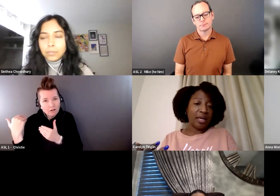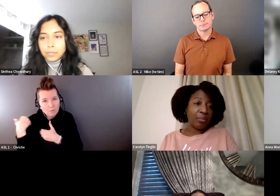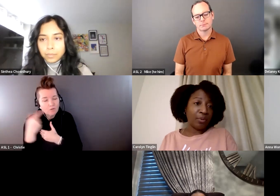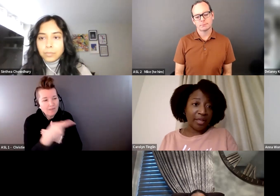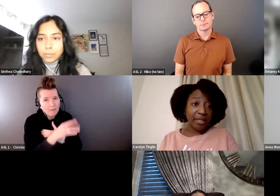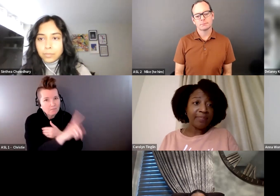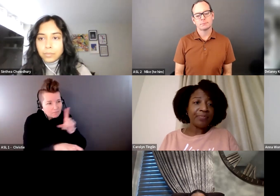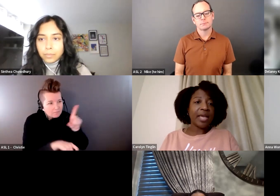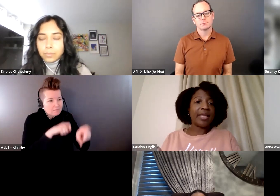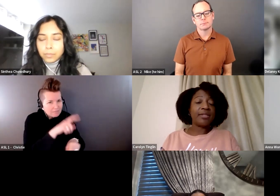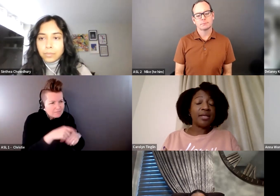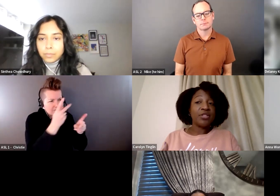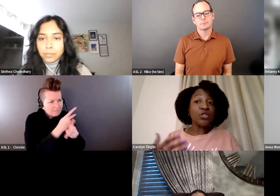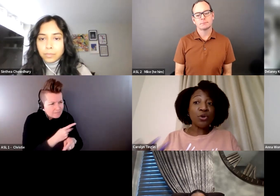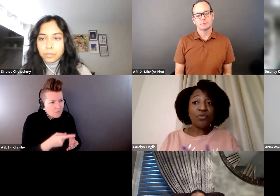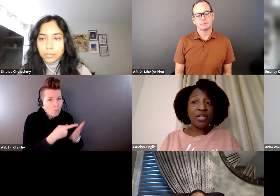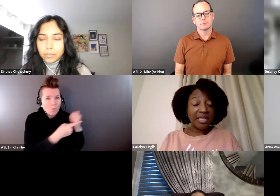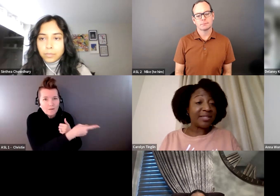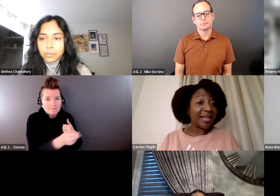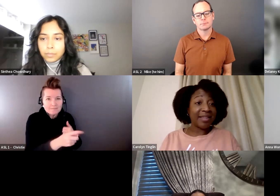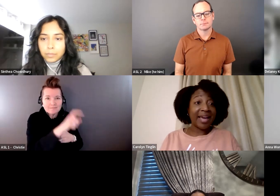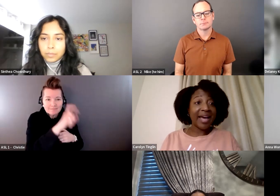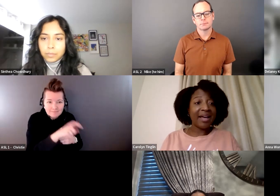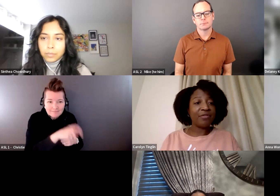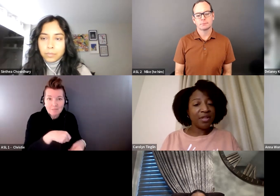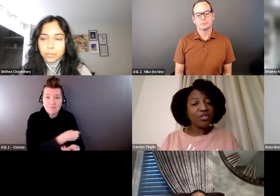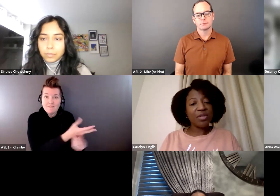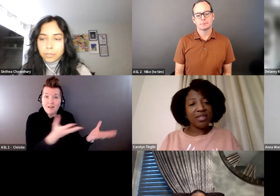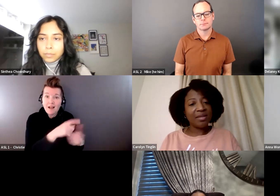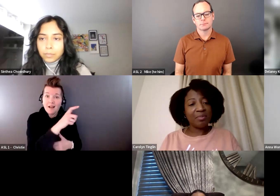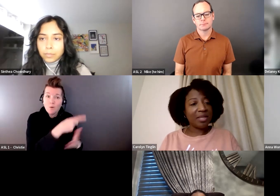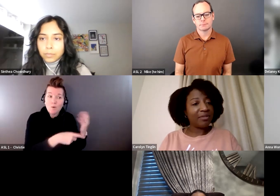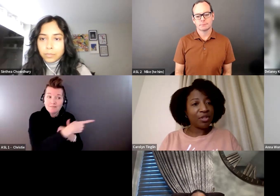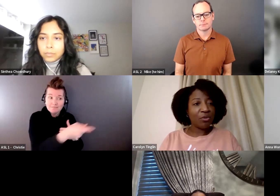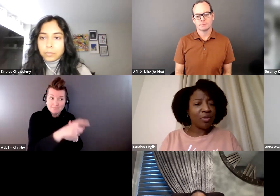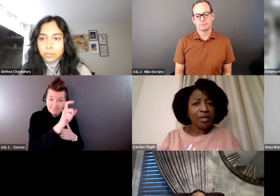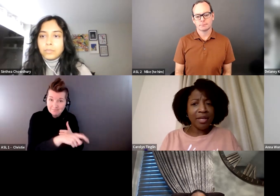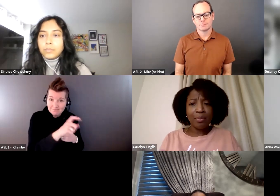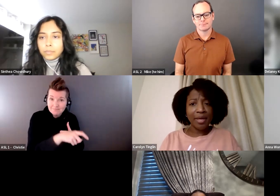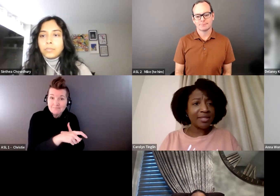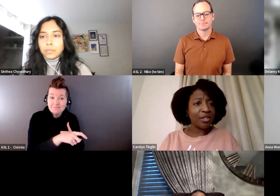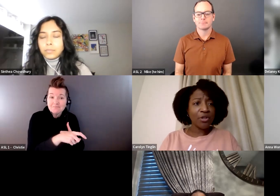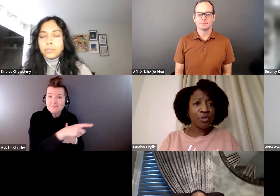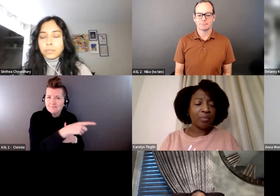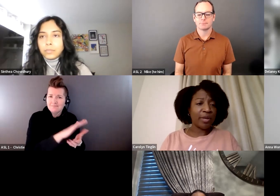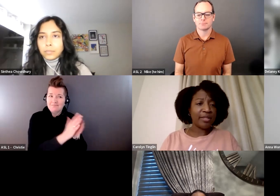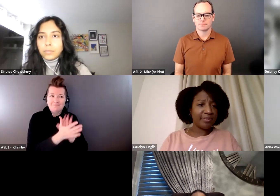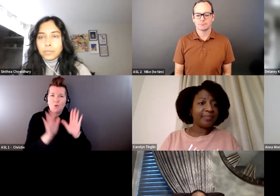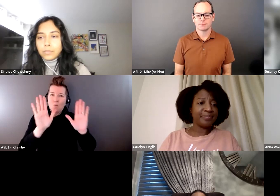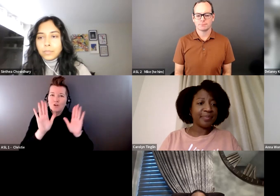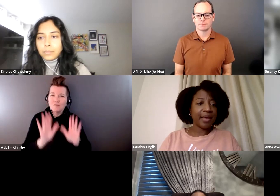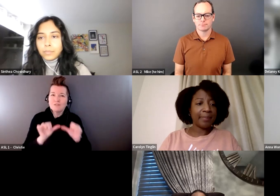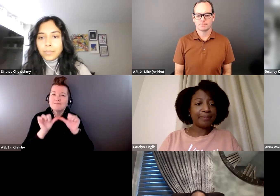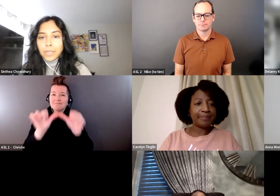every employee and serve the needs that they have so that they can be, really great employees and long-term